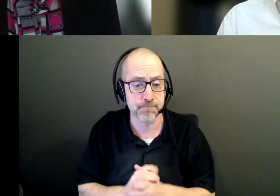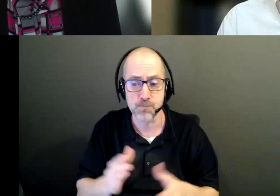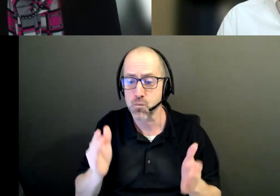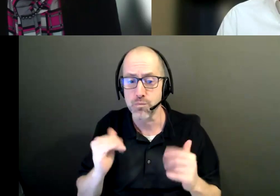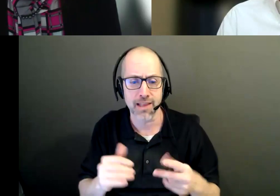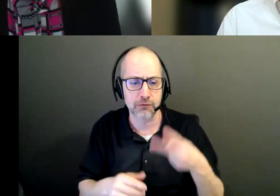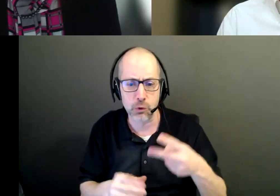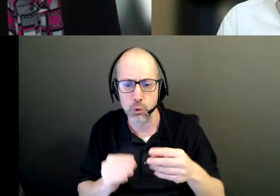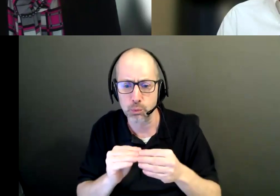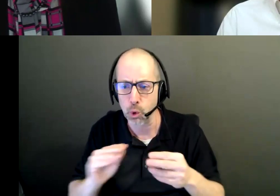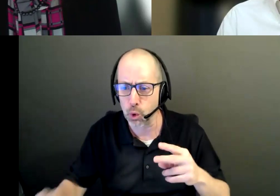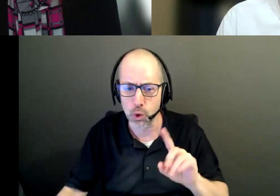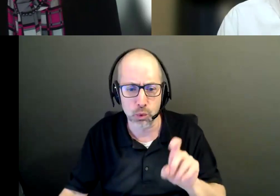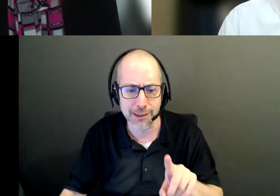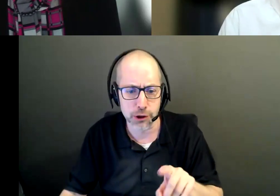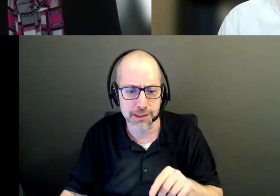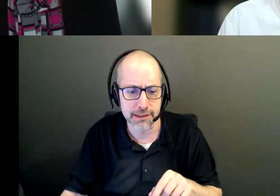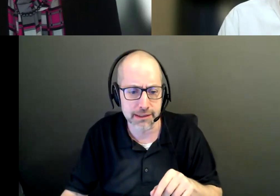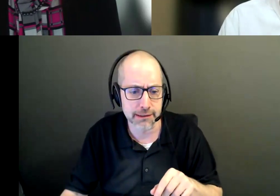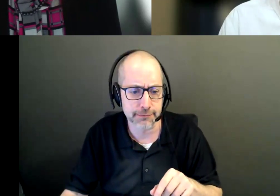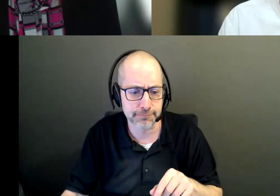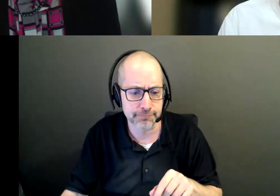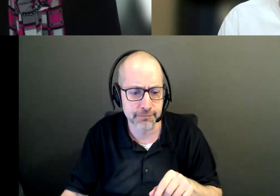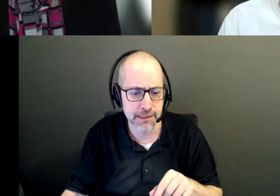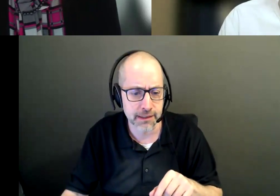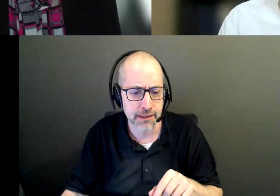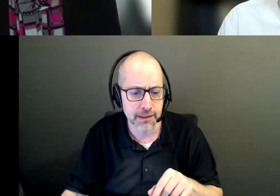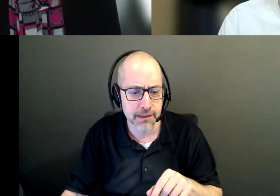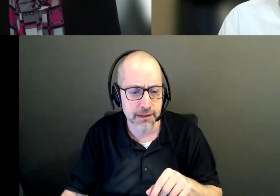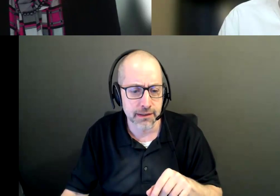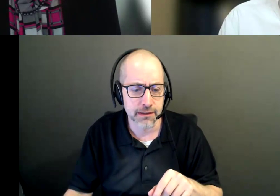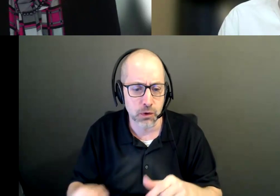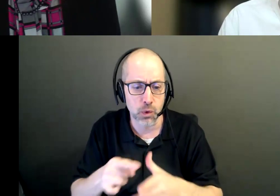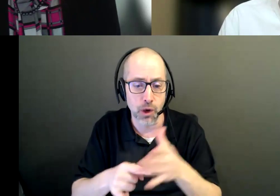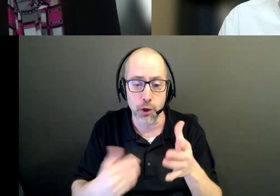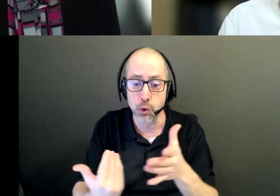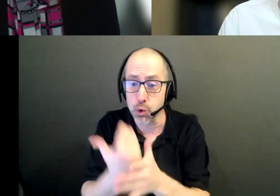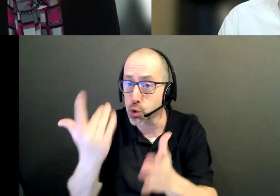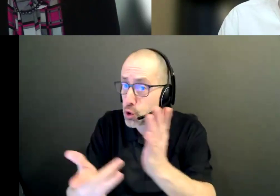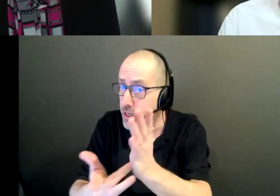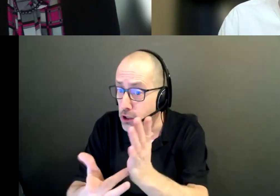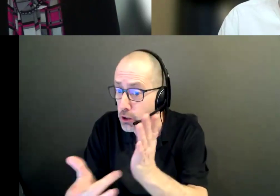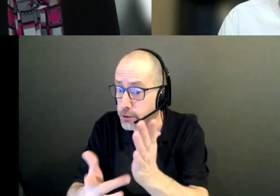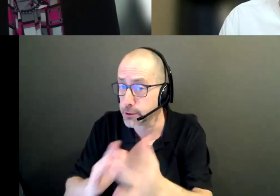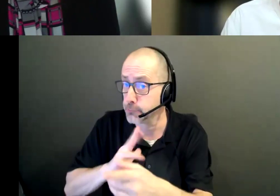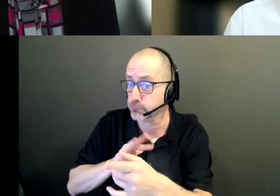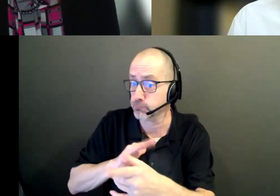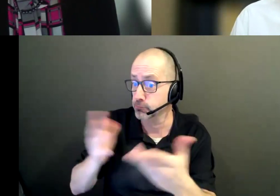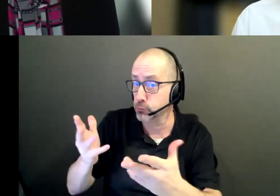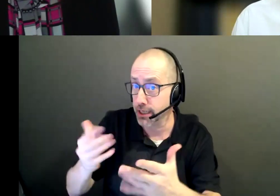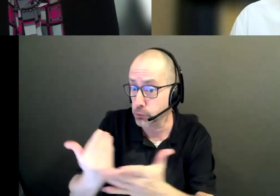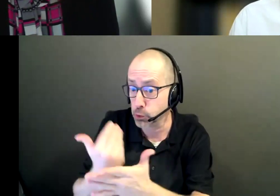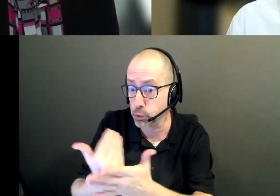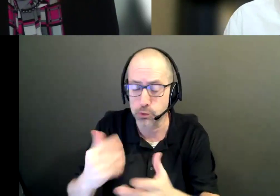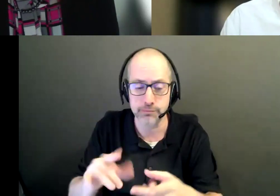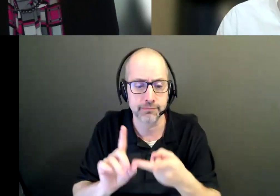give them to you both right now. What new technology do you find helpful? And what advice would you give